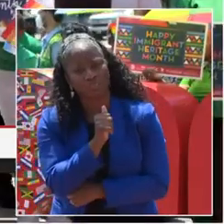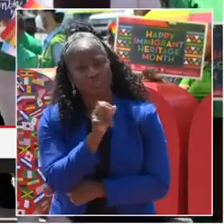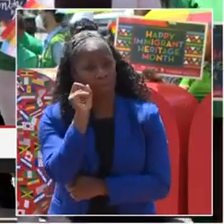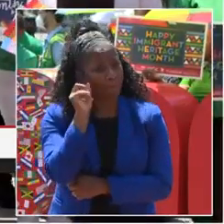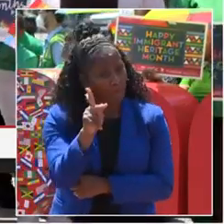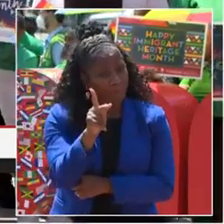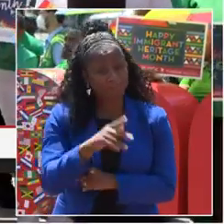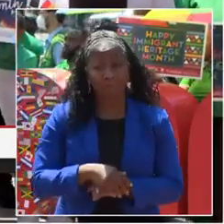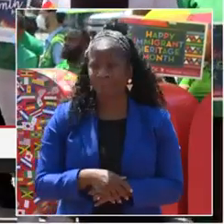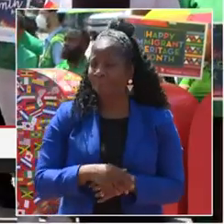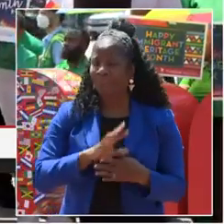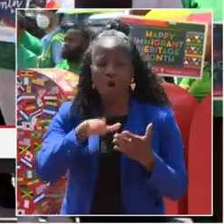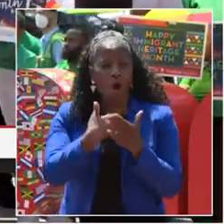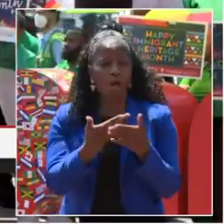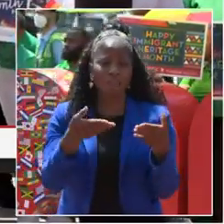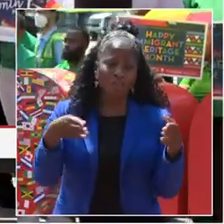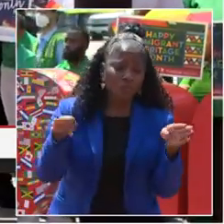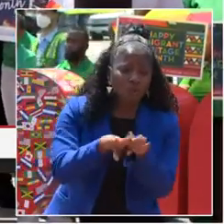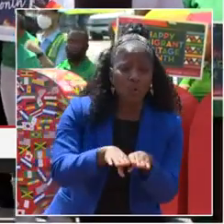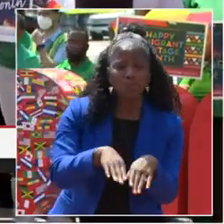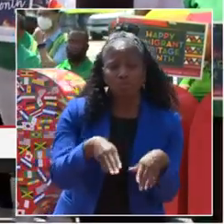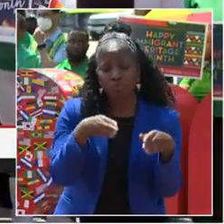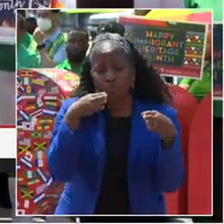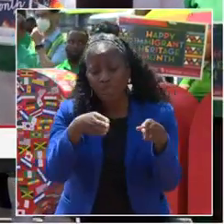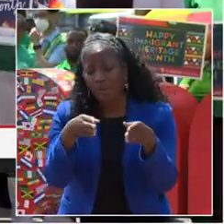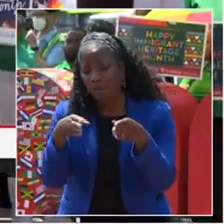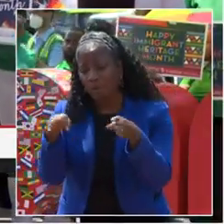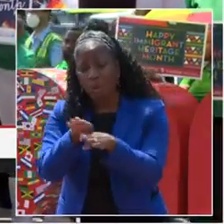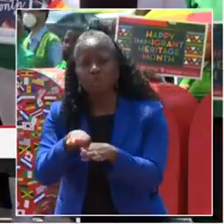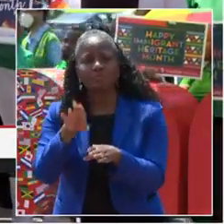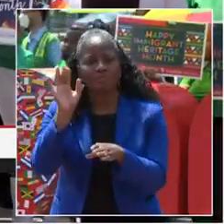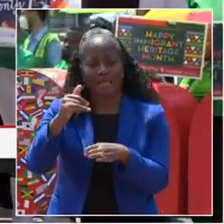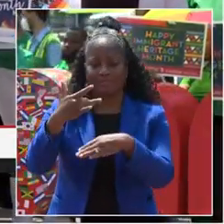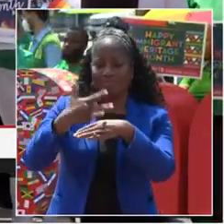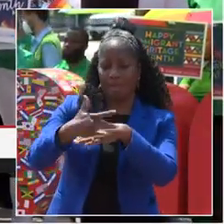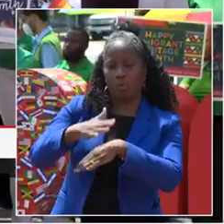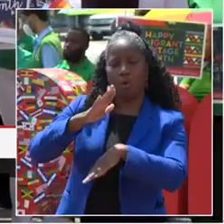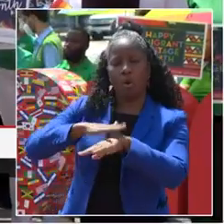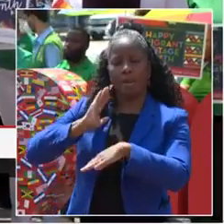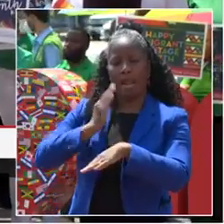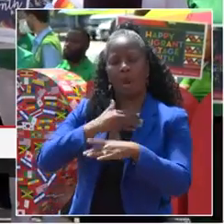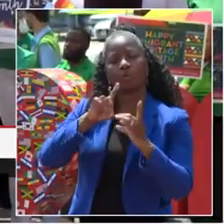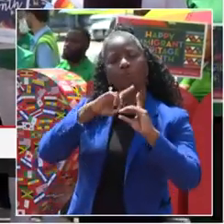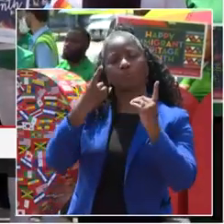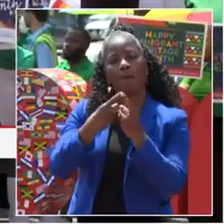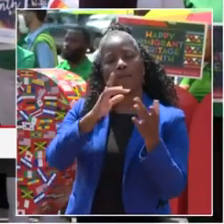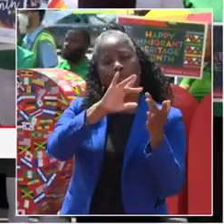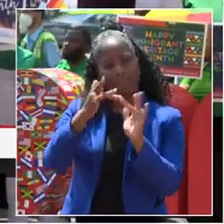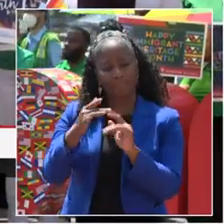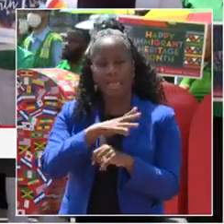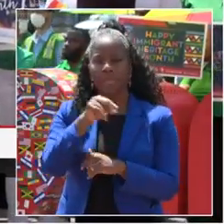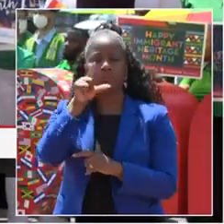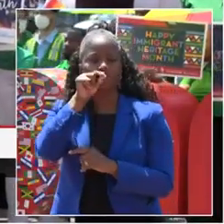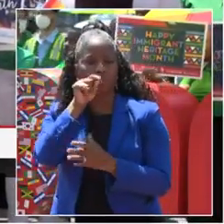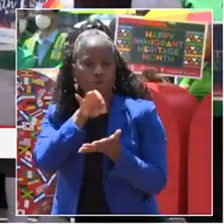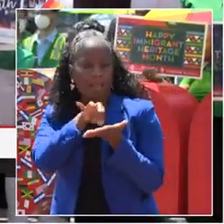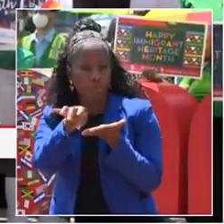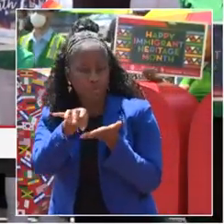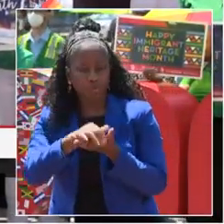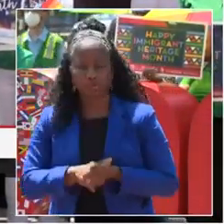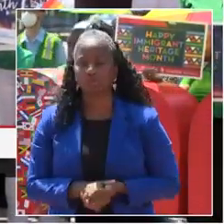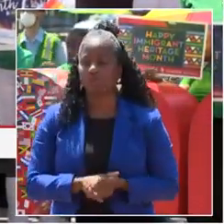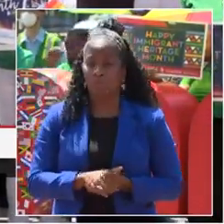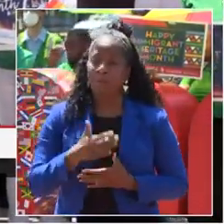All impacted routes and closures are available for review on our department website and our Twitter account.